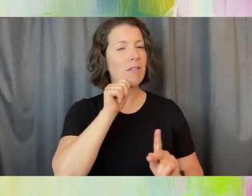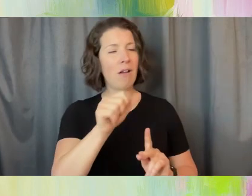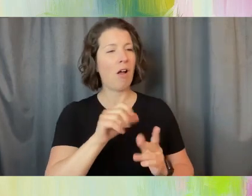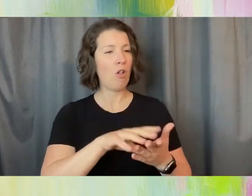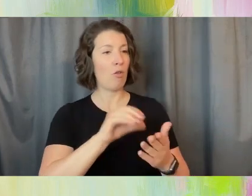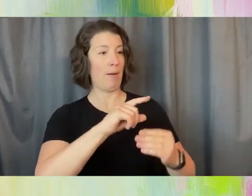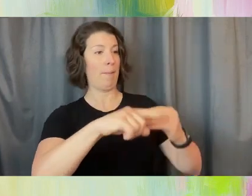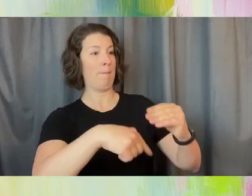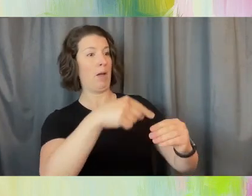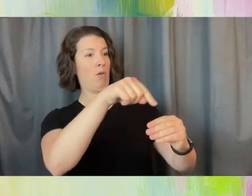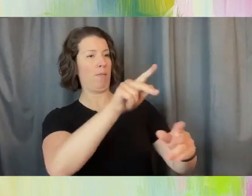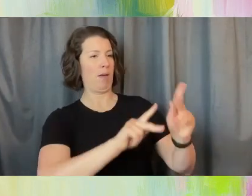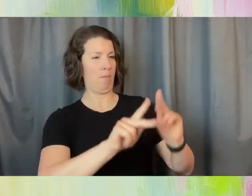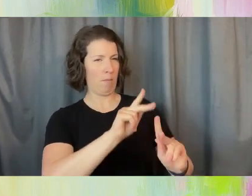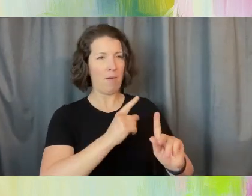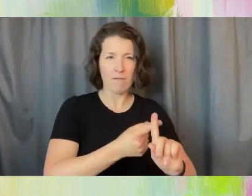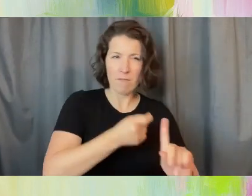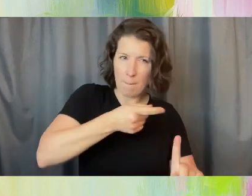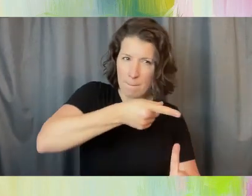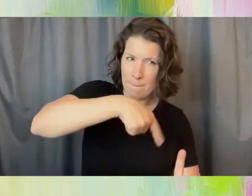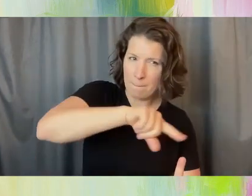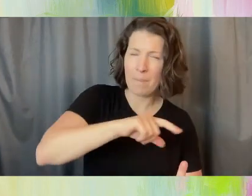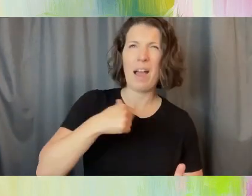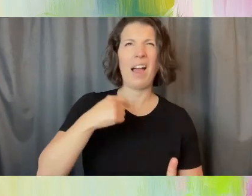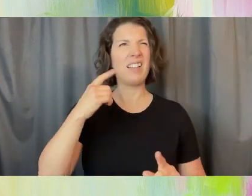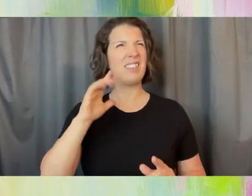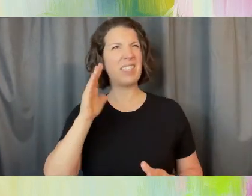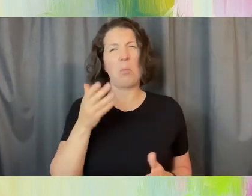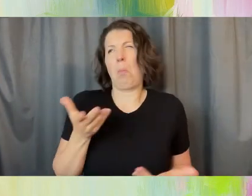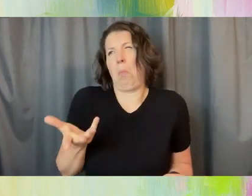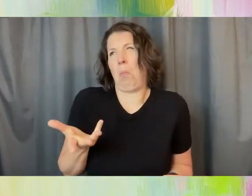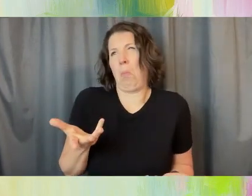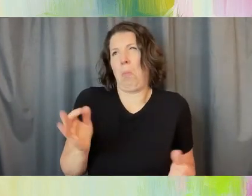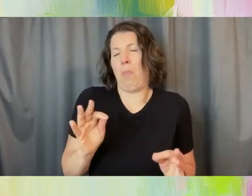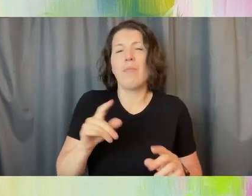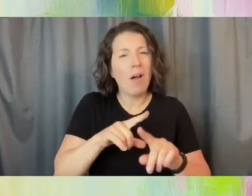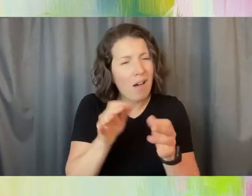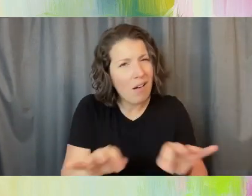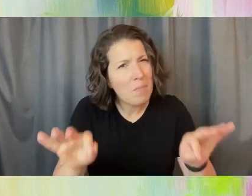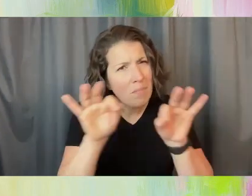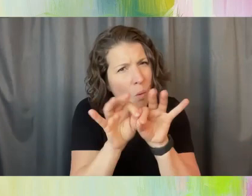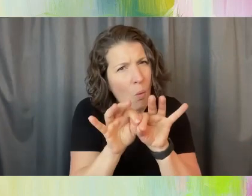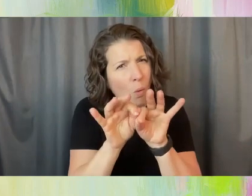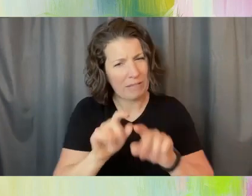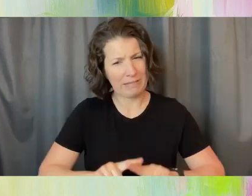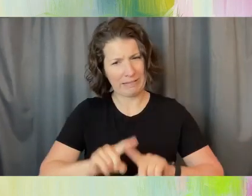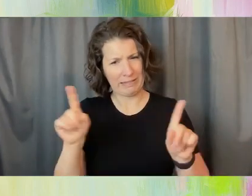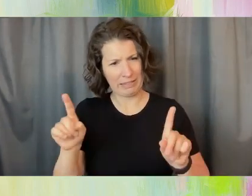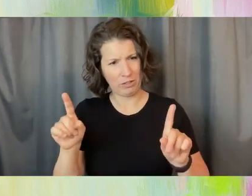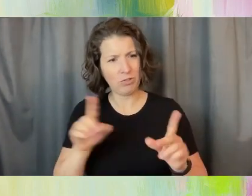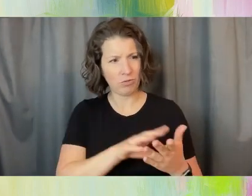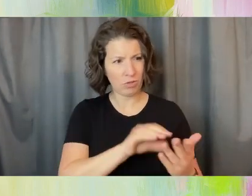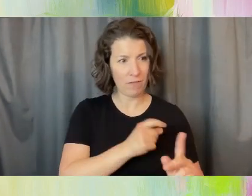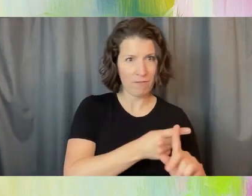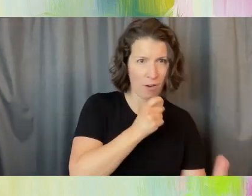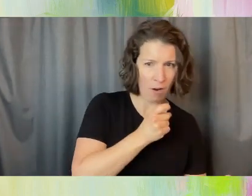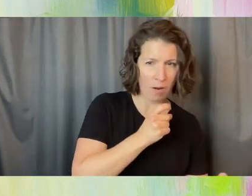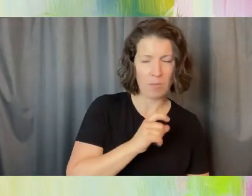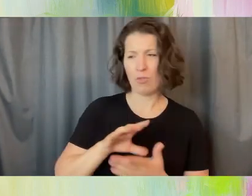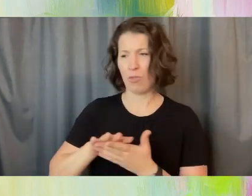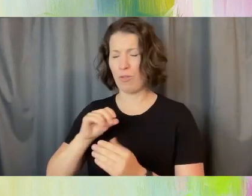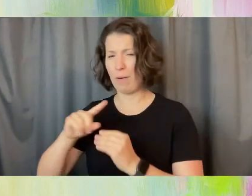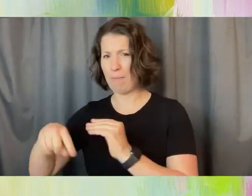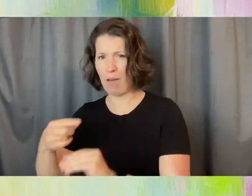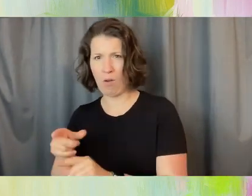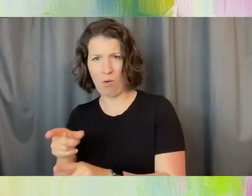important, while it may seem very nuanced, but it is a very important distinction. And one of the reasons